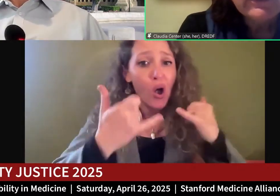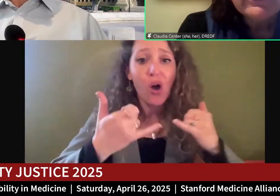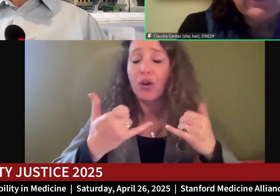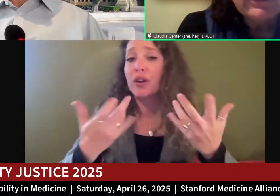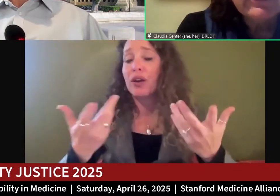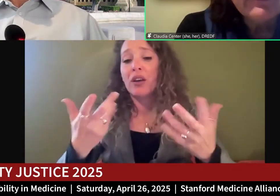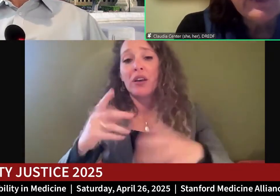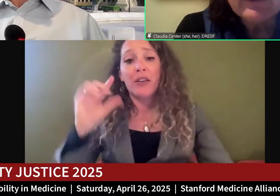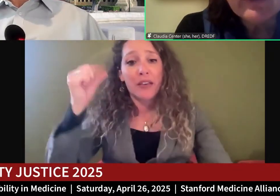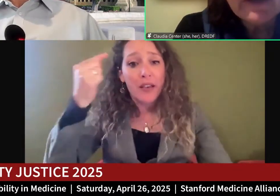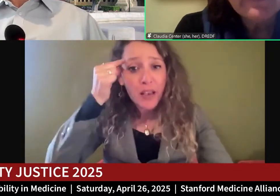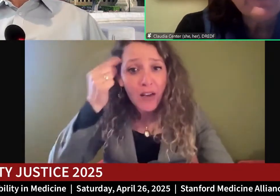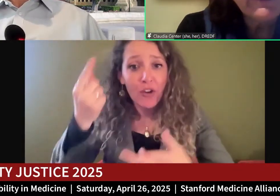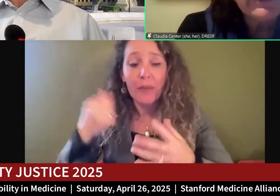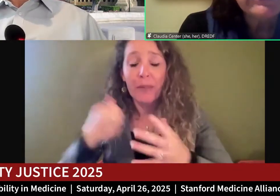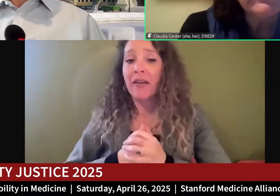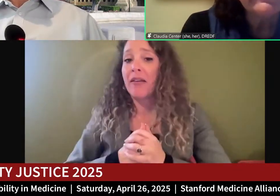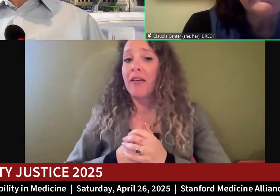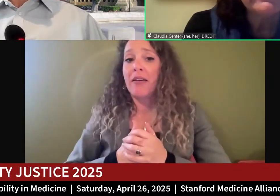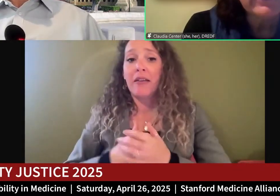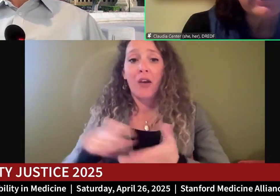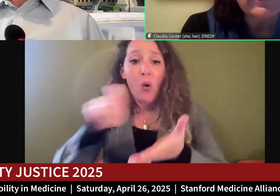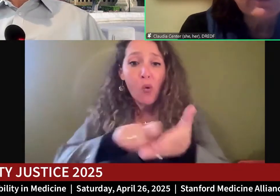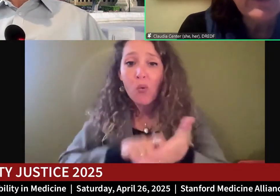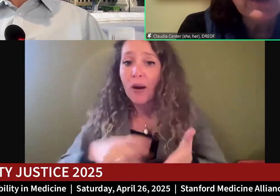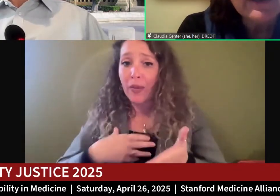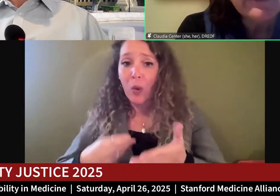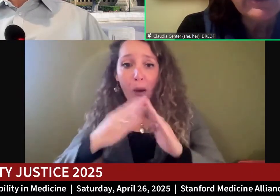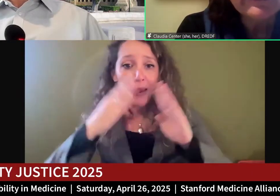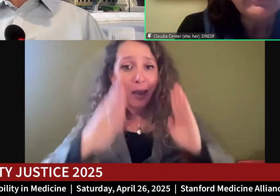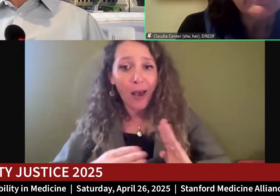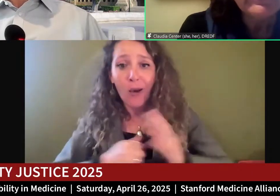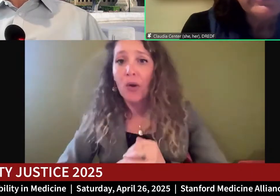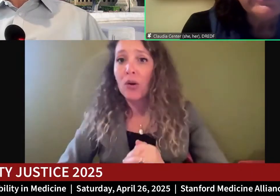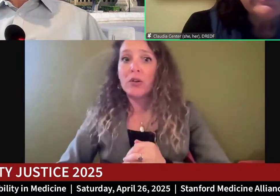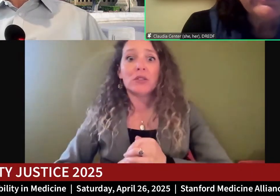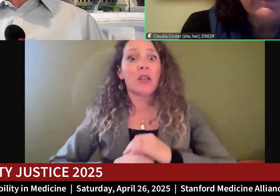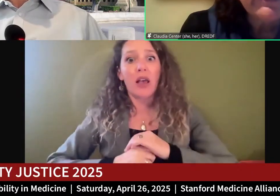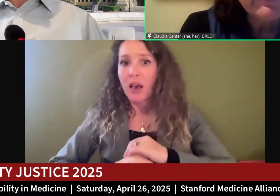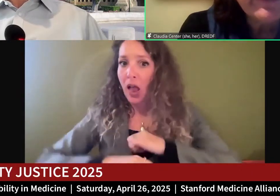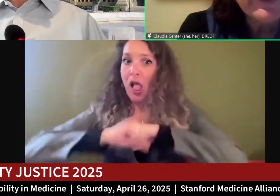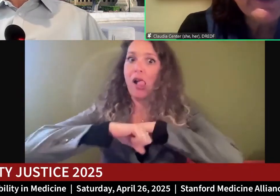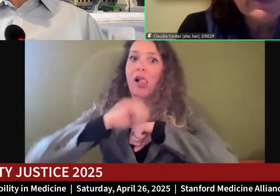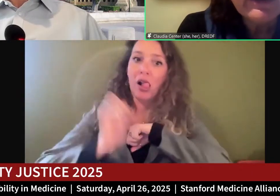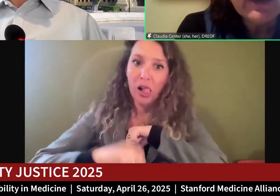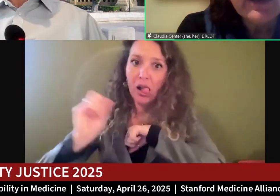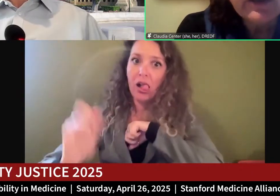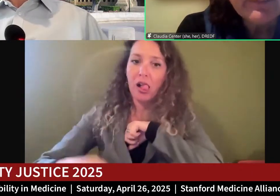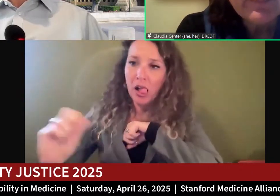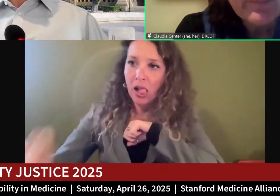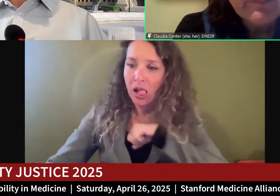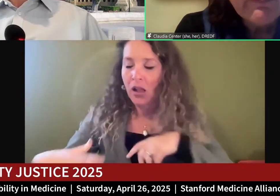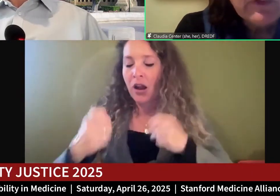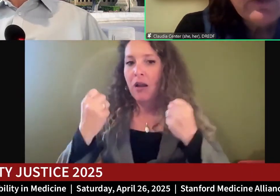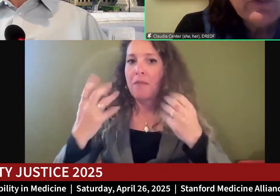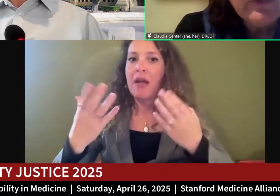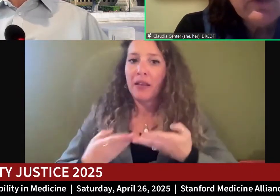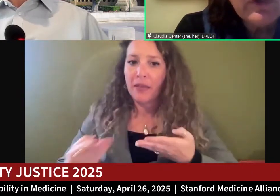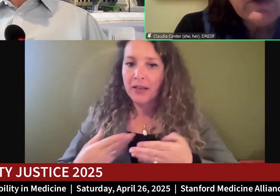officials, write the White House, on and on and on. In California,